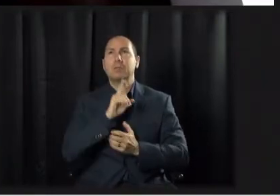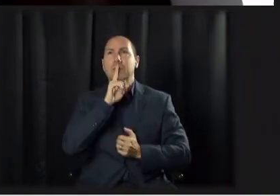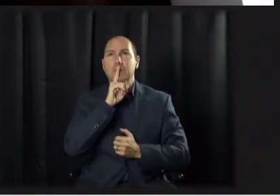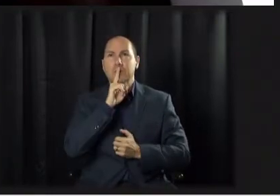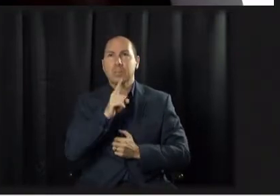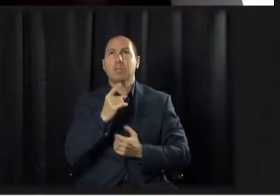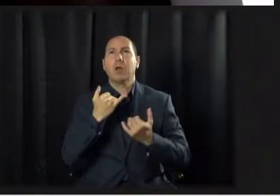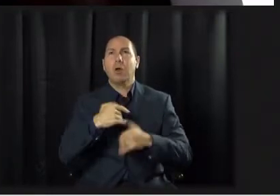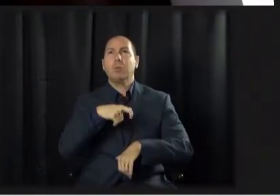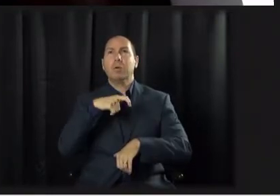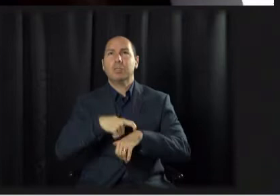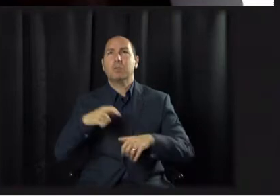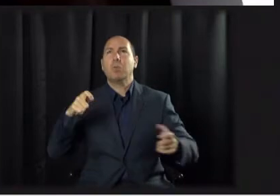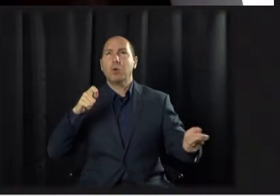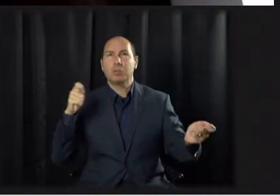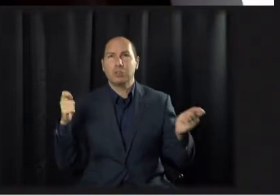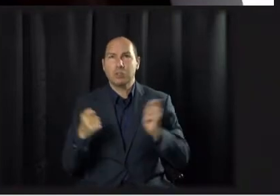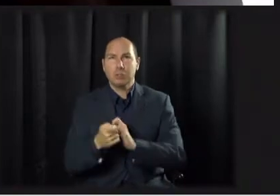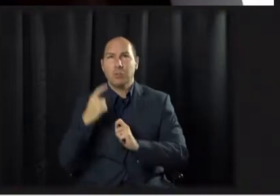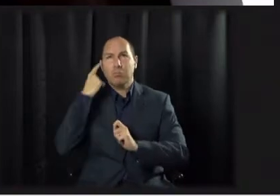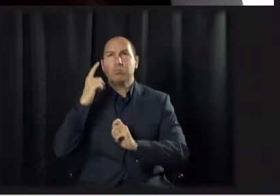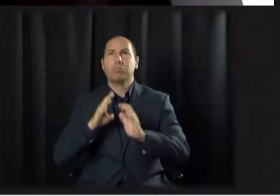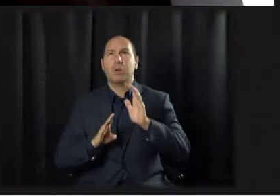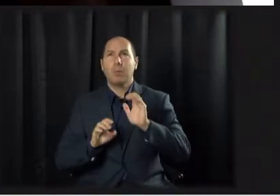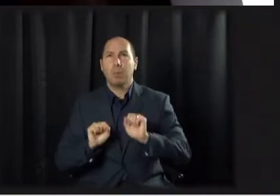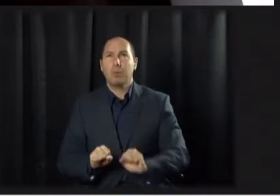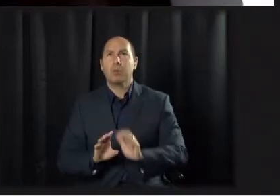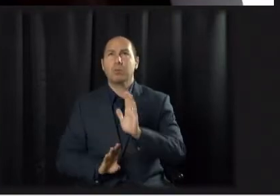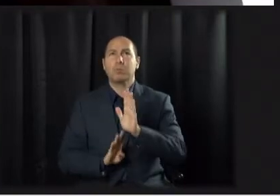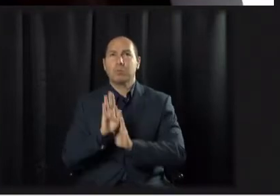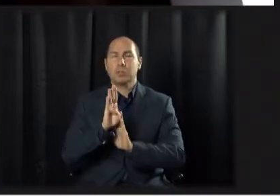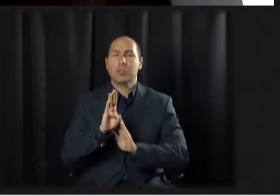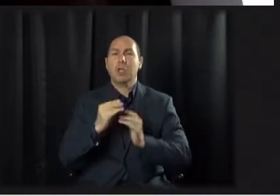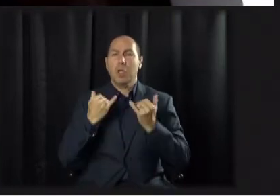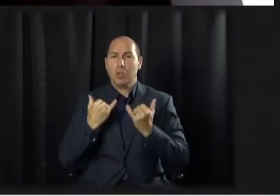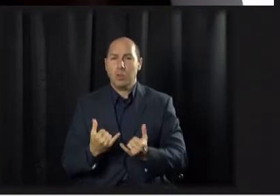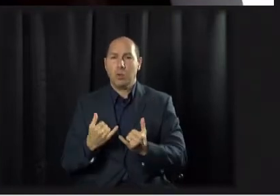place. And I will be supporting the plan this morning.